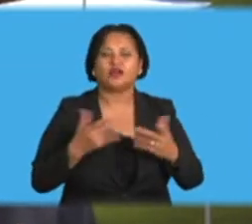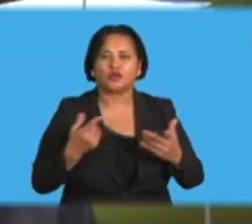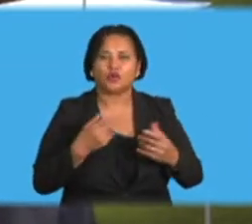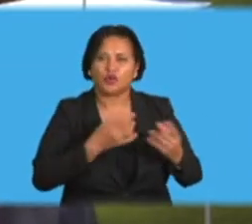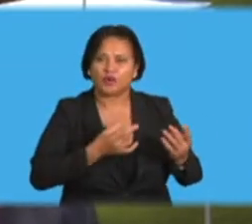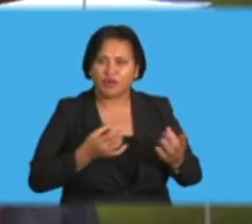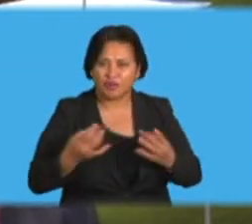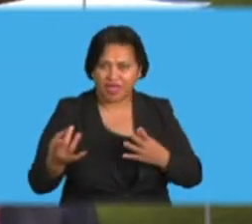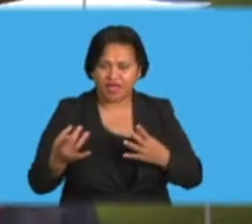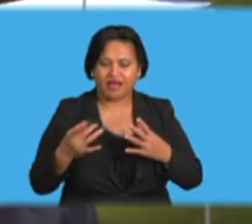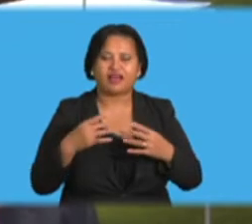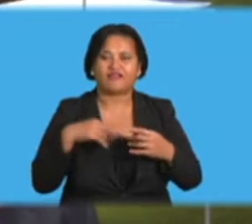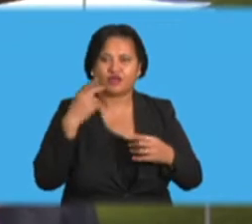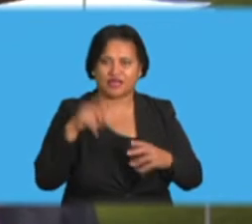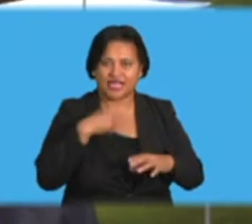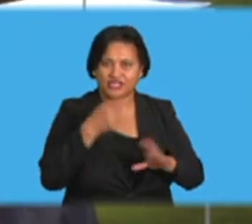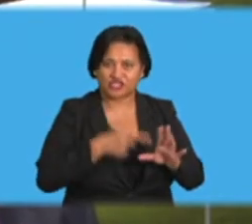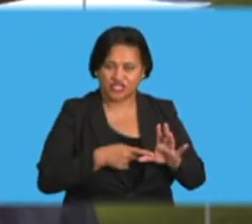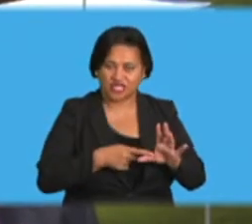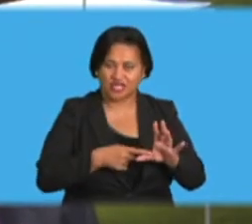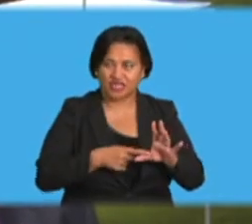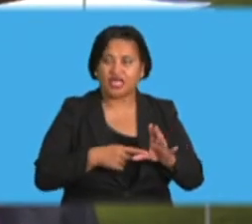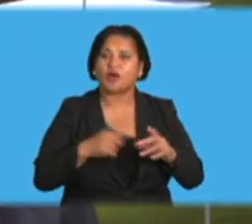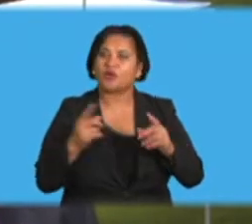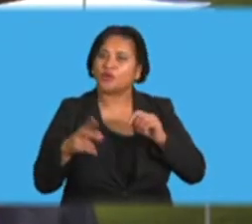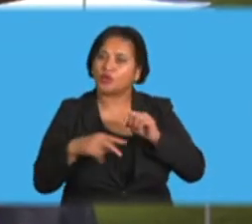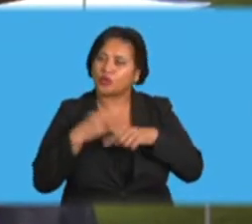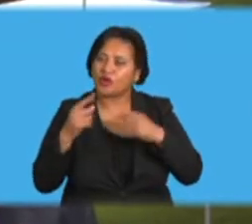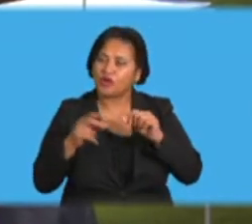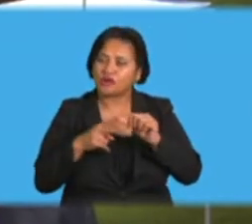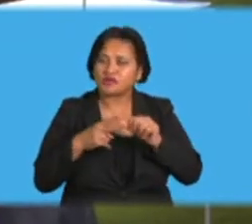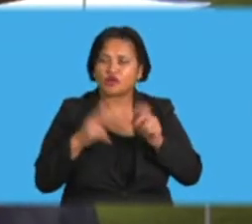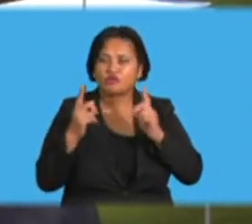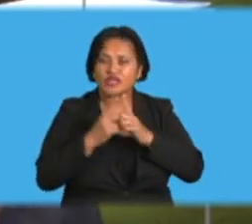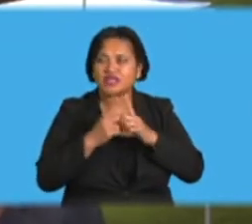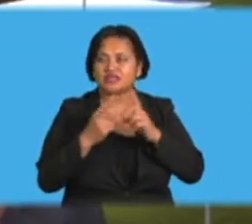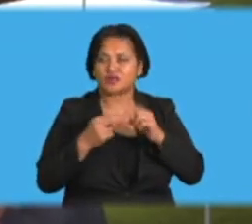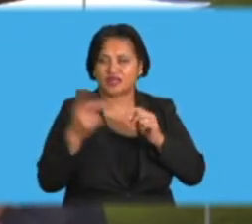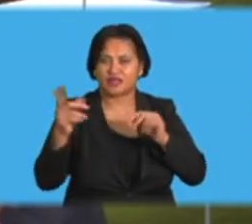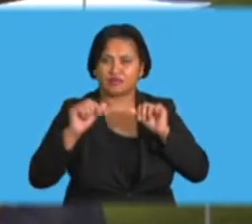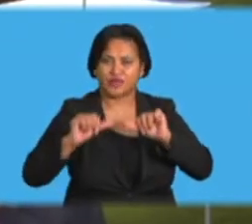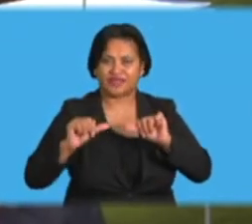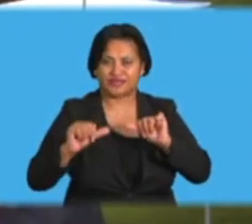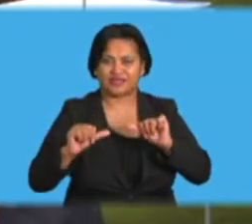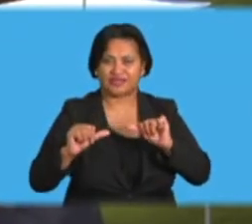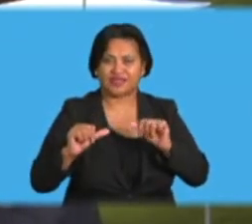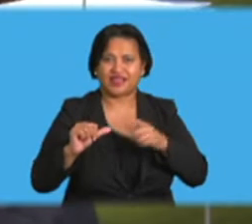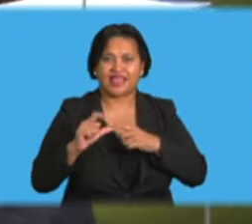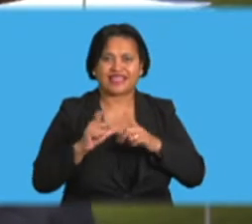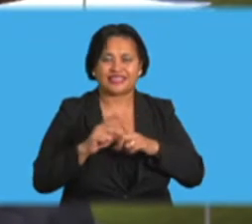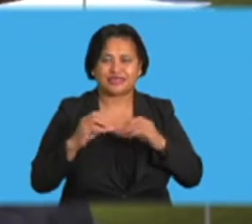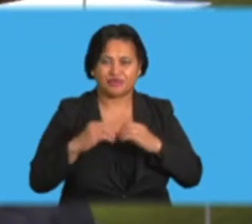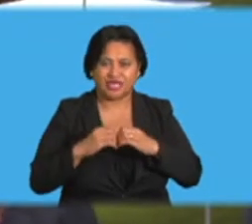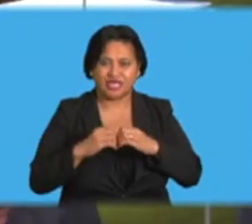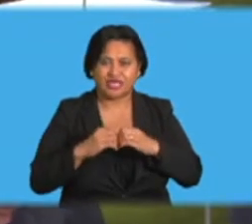The PDMCs also later met with the ADB President and management to discuss common issues facing the member countries and highlighted the